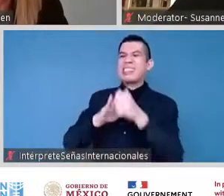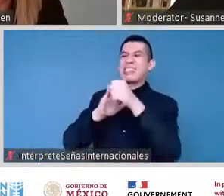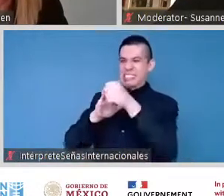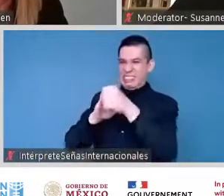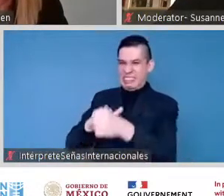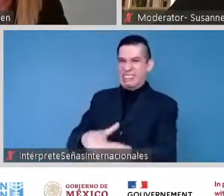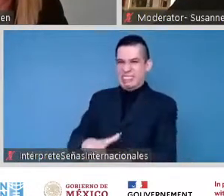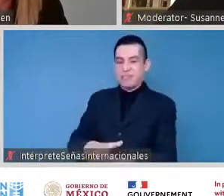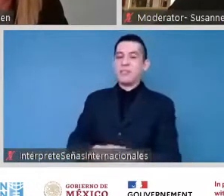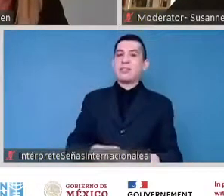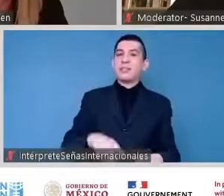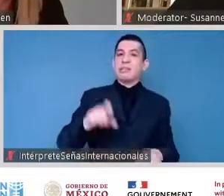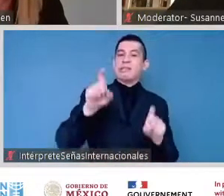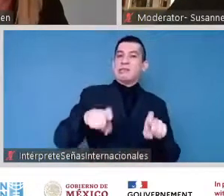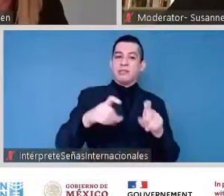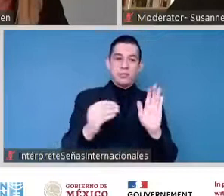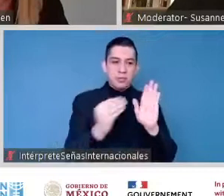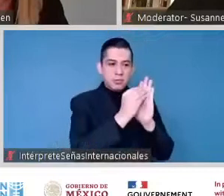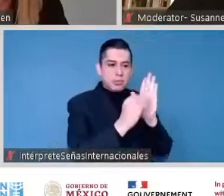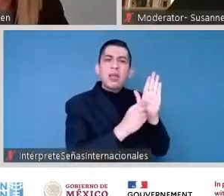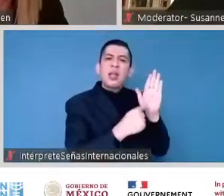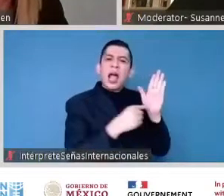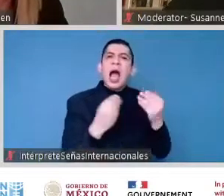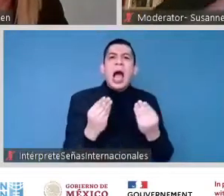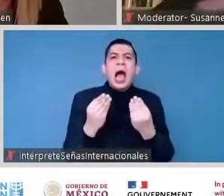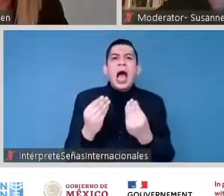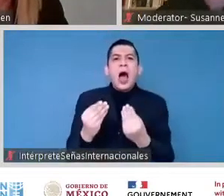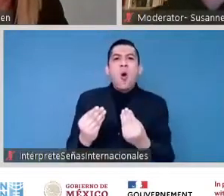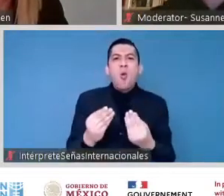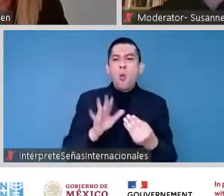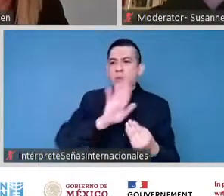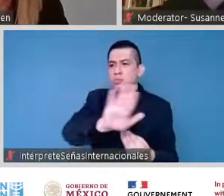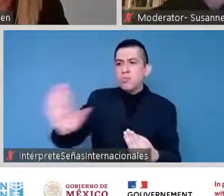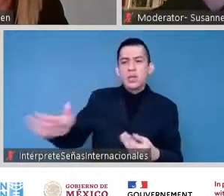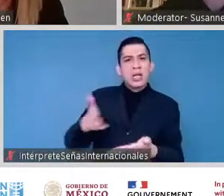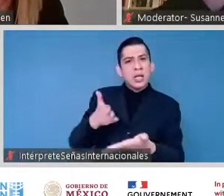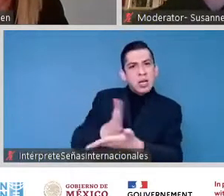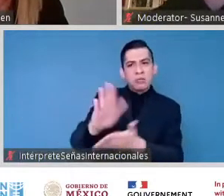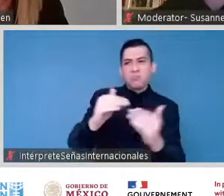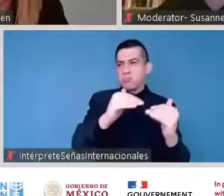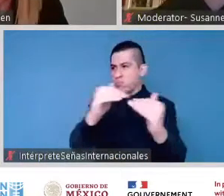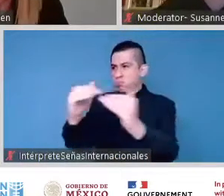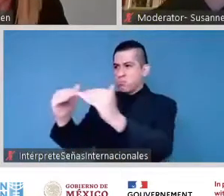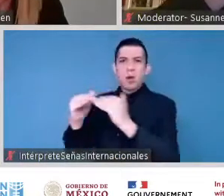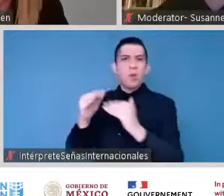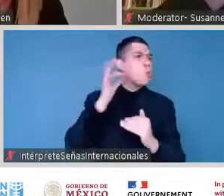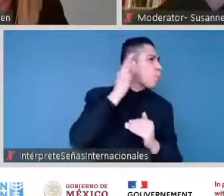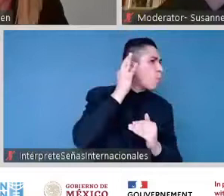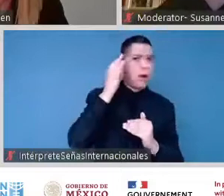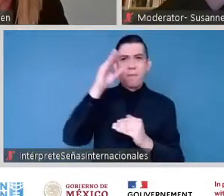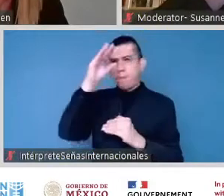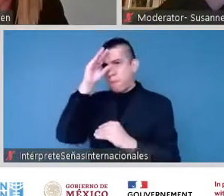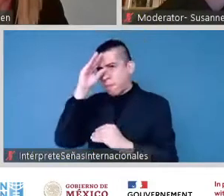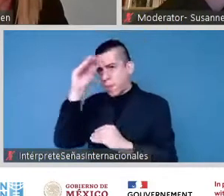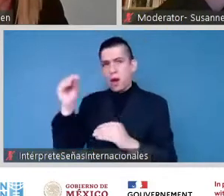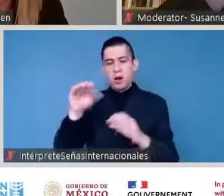gender equality and world peace, we must prioritize and really shift our understanding of ending wars,